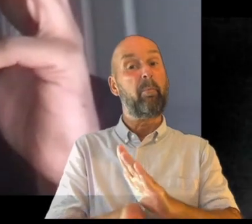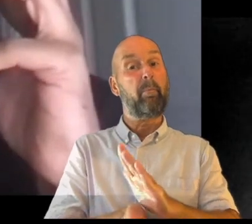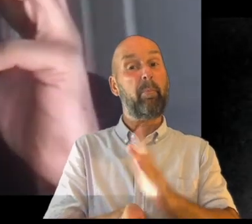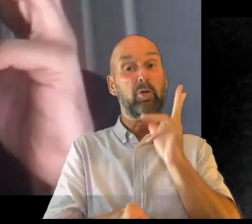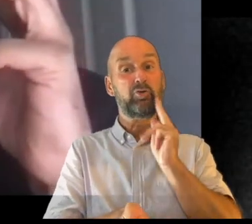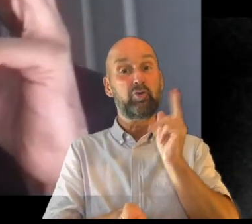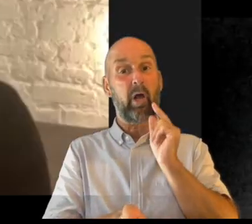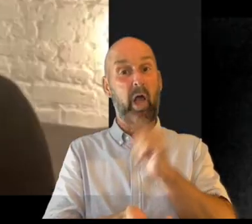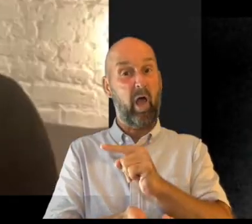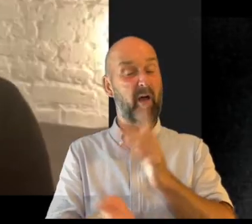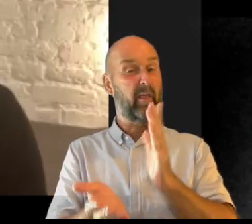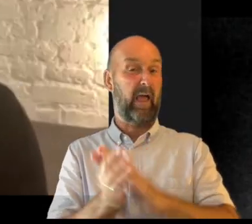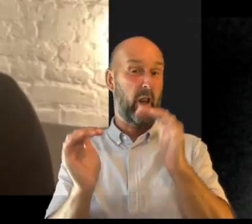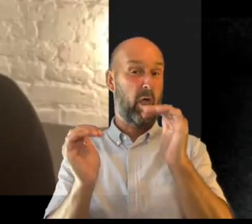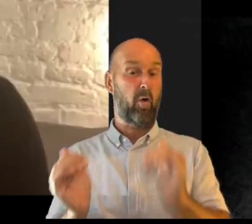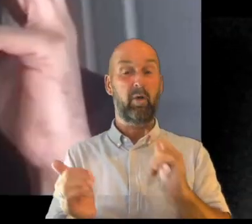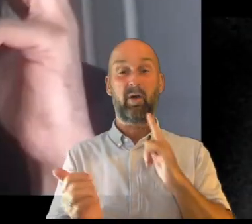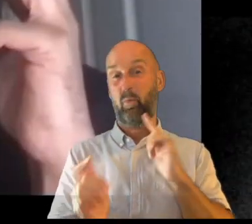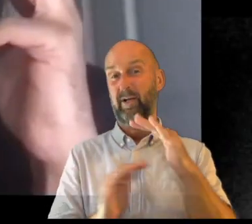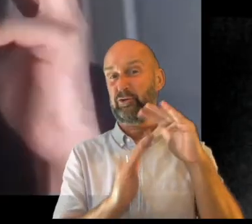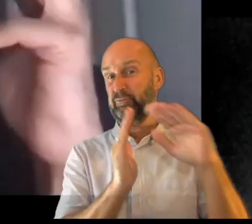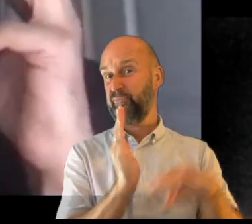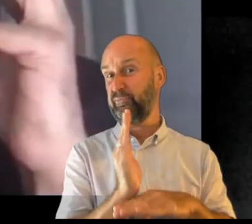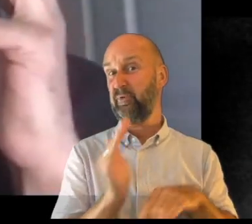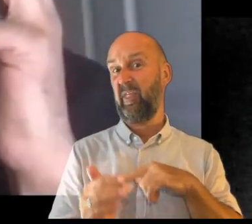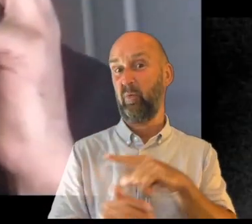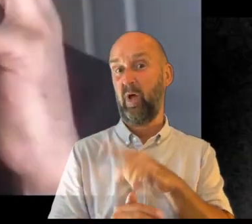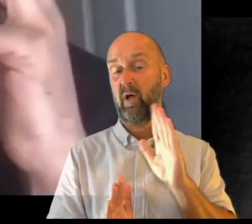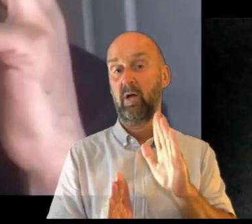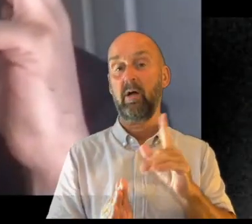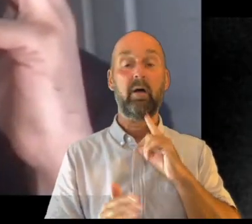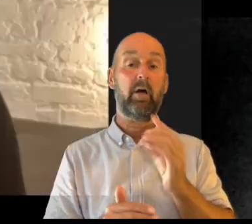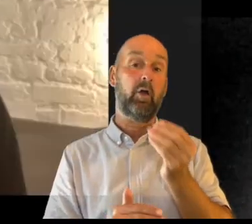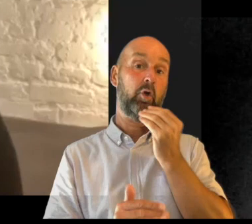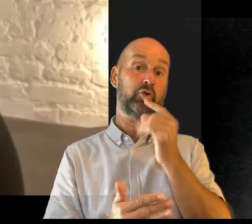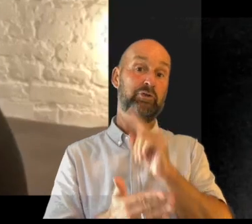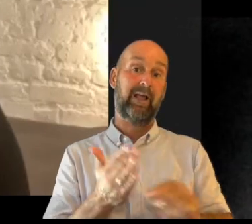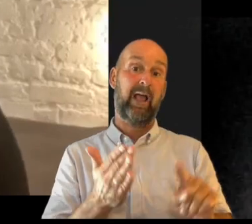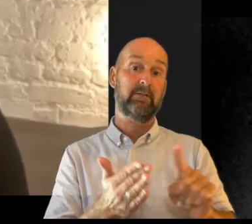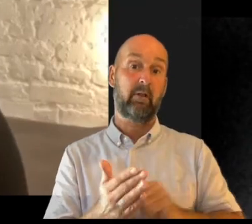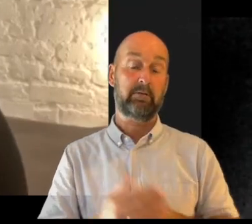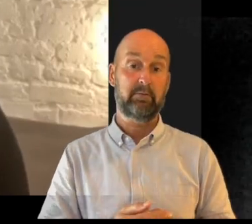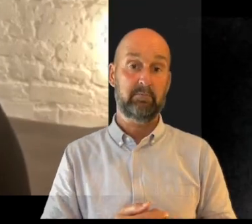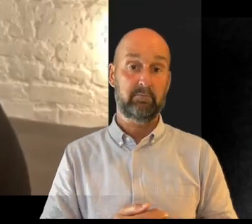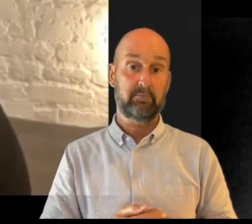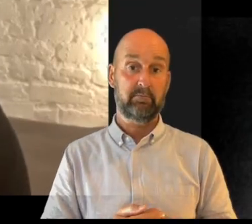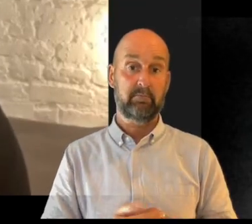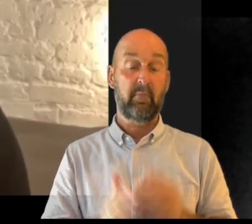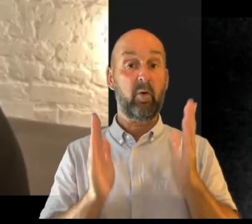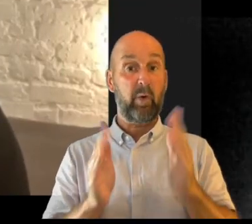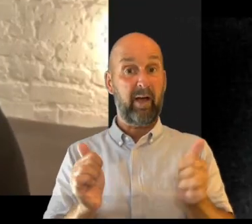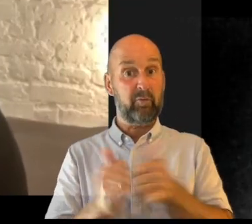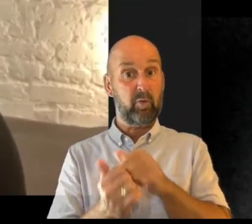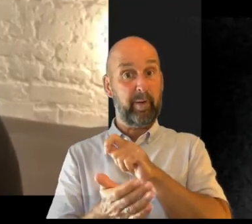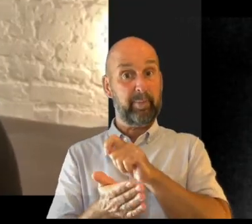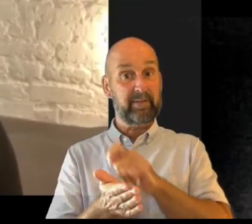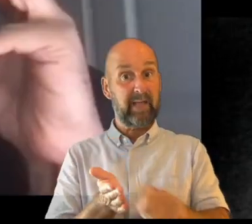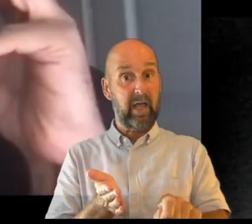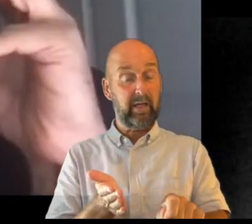mean she's Anna. Okay. Lunch is off. We need to sign the